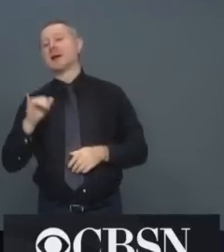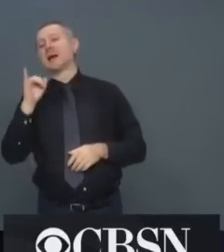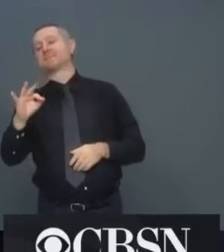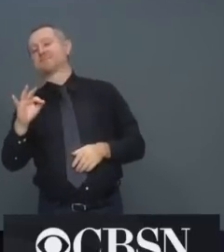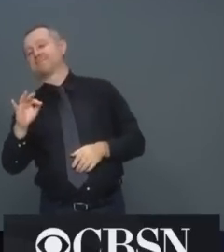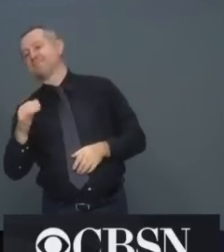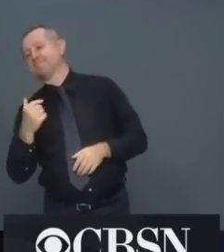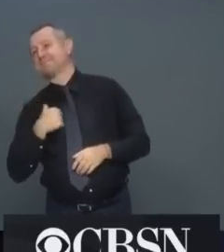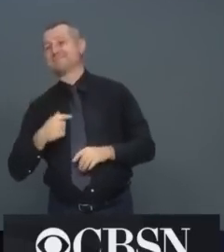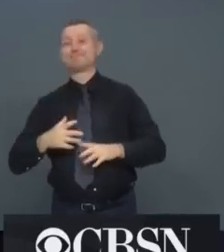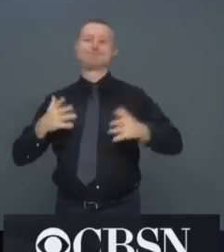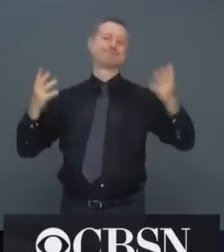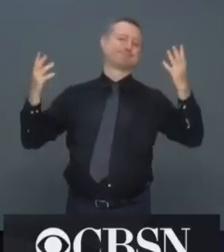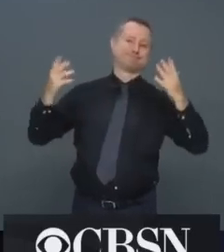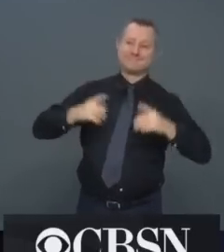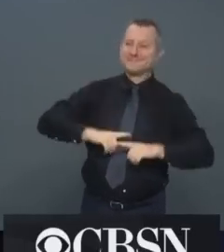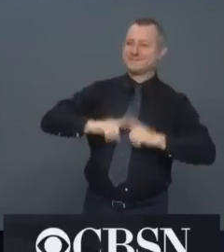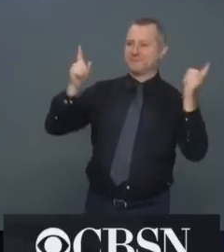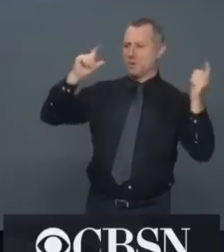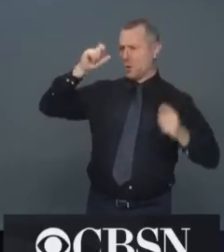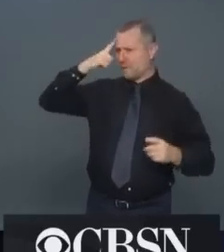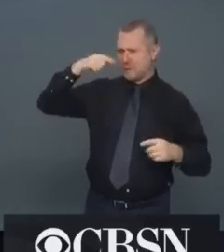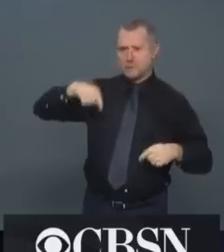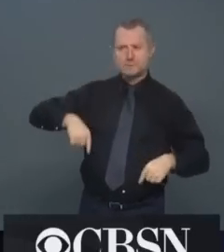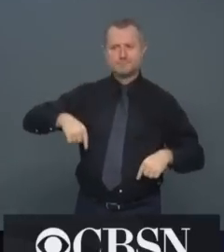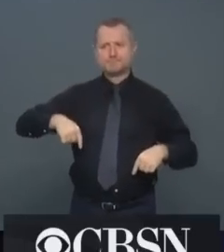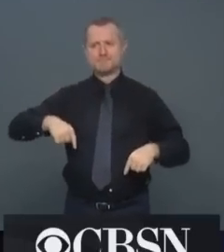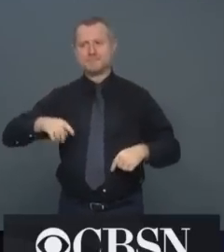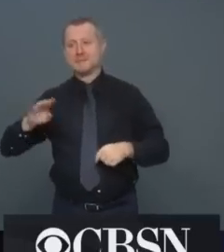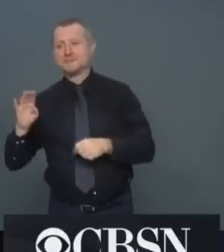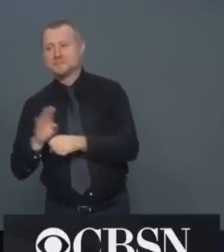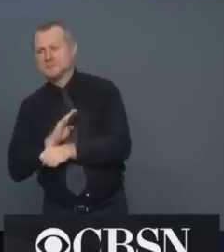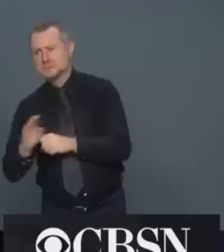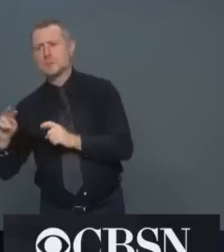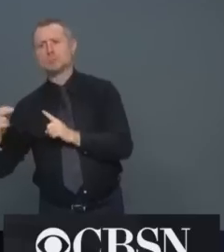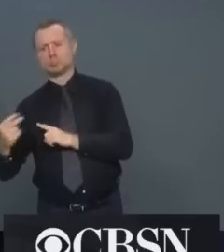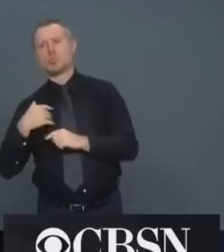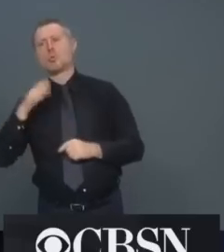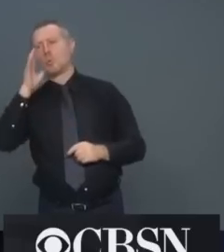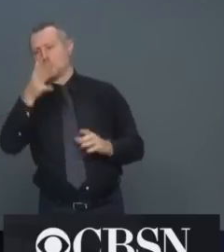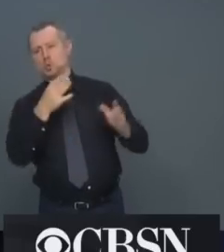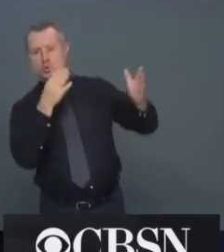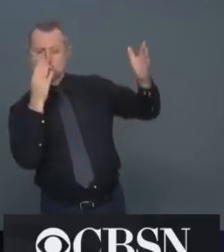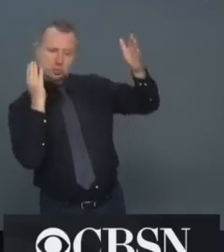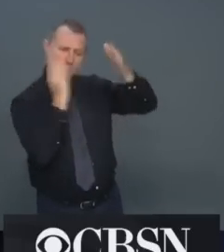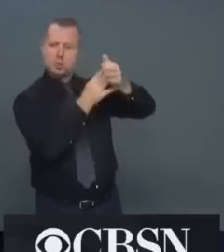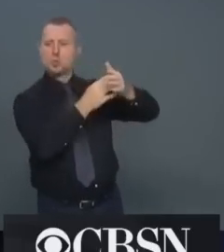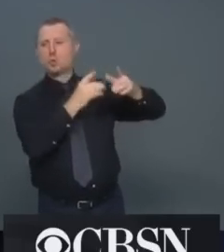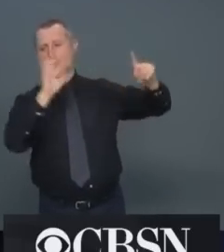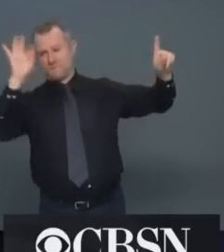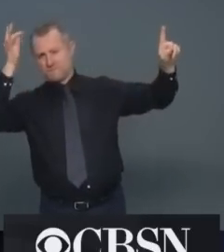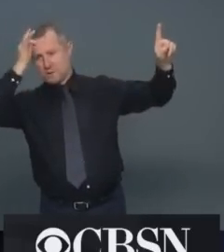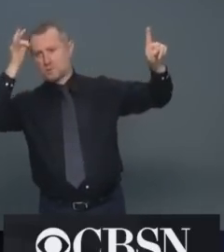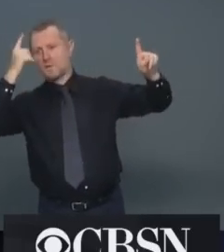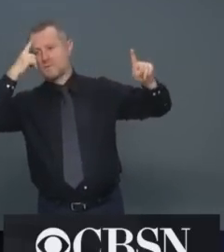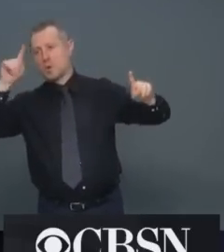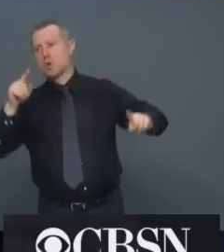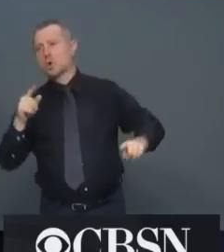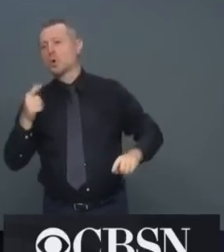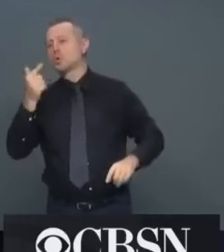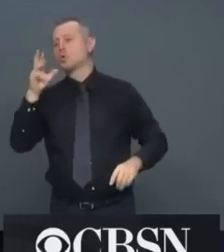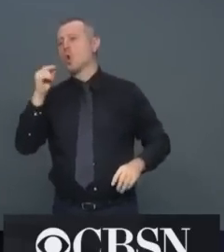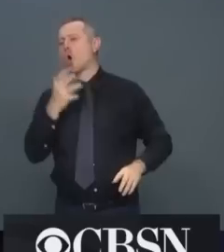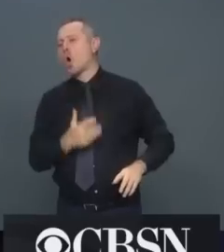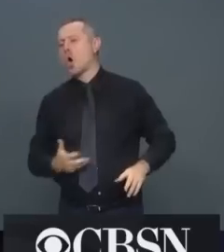would sue the federal government for gross negligence, for causing the COVID ambush